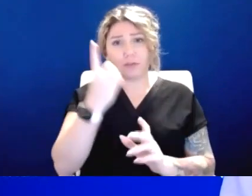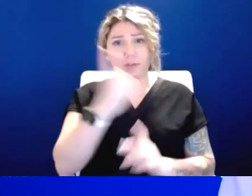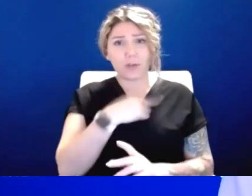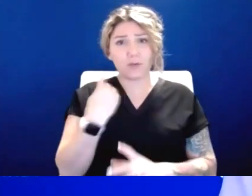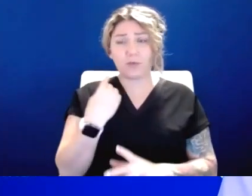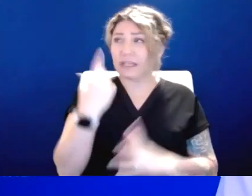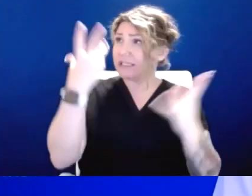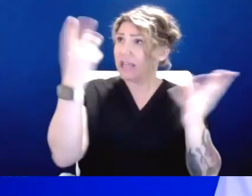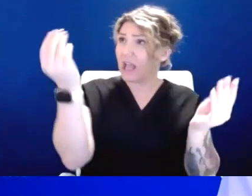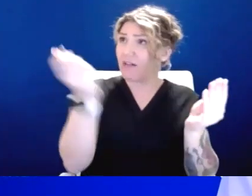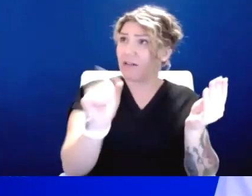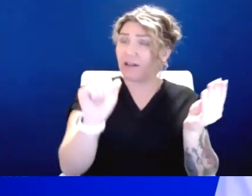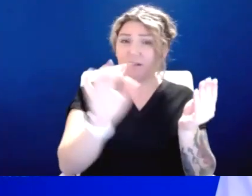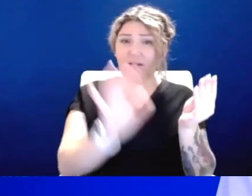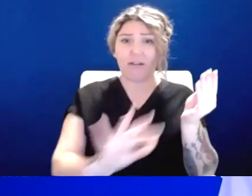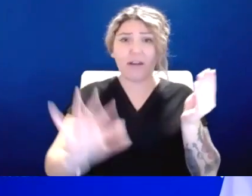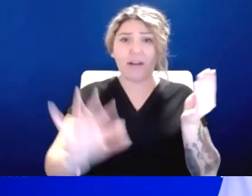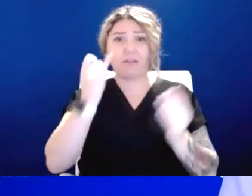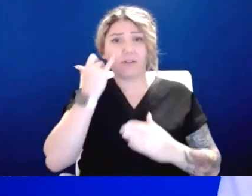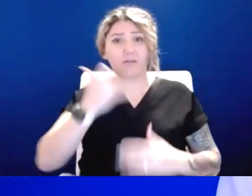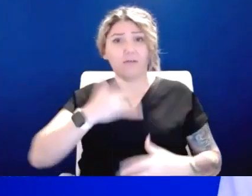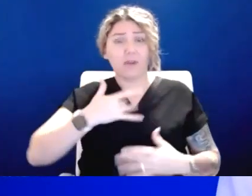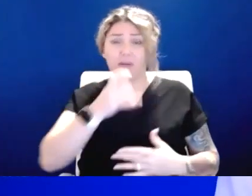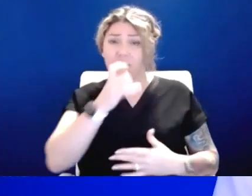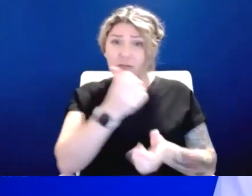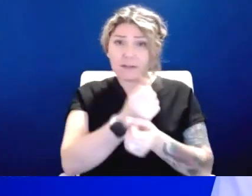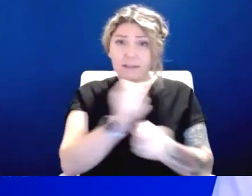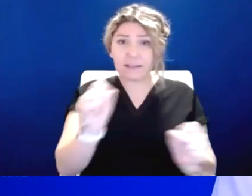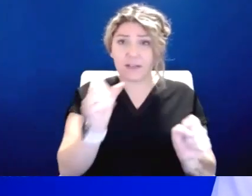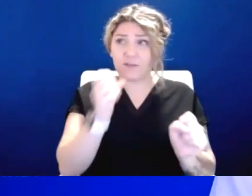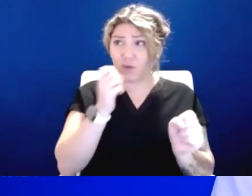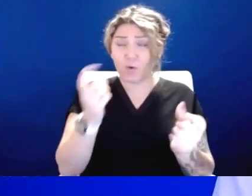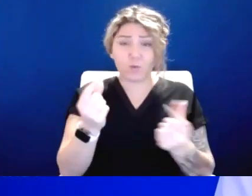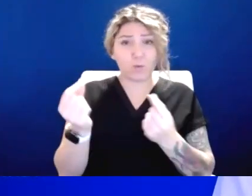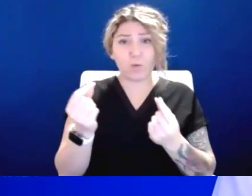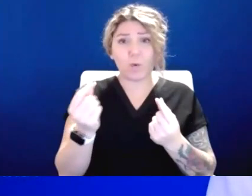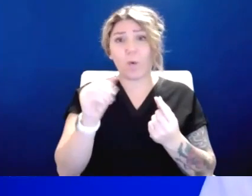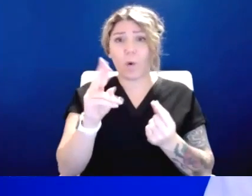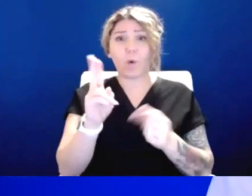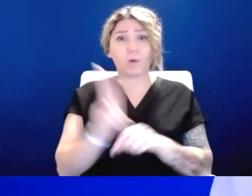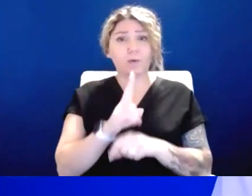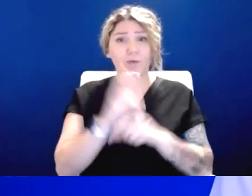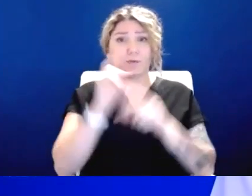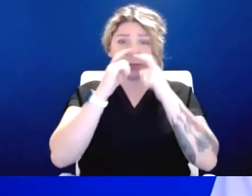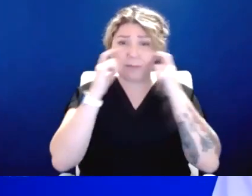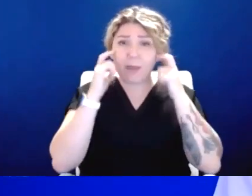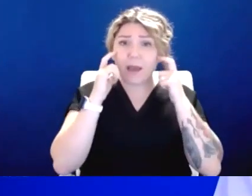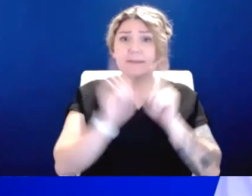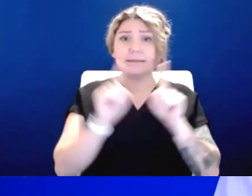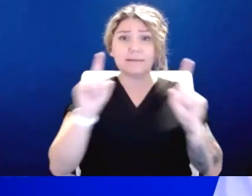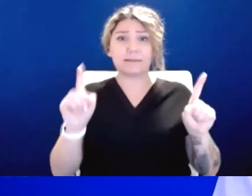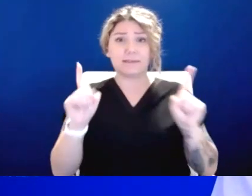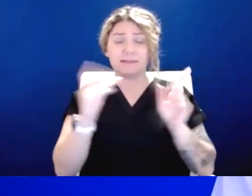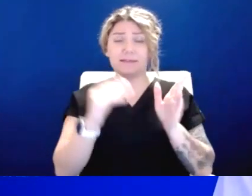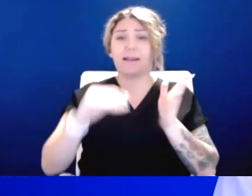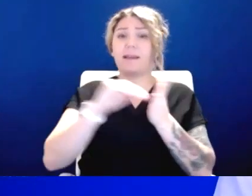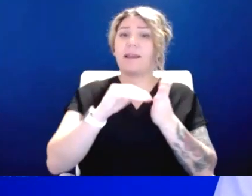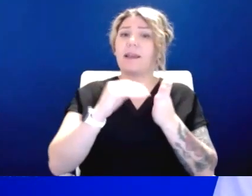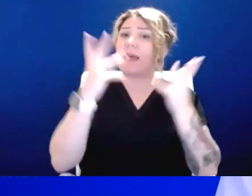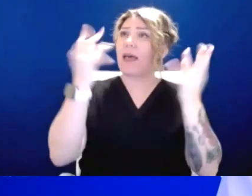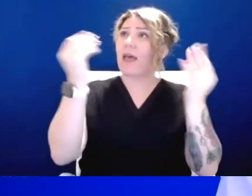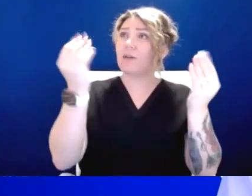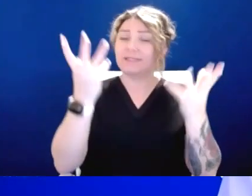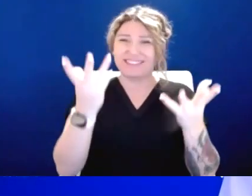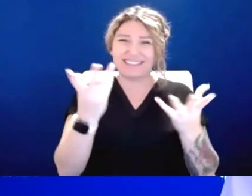And if you feel unsafe, either don't do it, or you can always wear a mask, distance. Again, doing those things outdoors is going to be much safer,